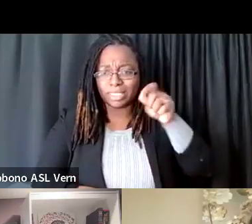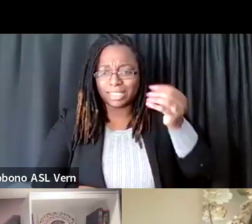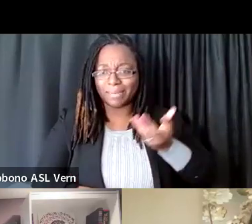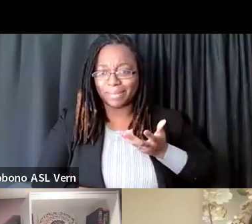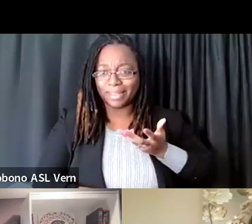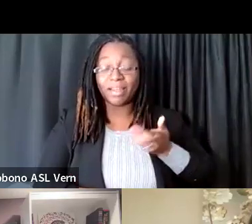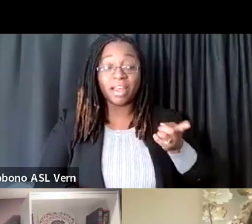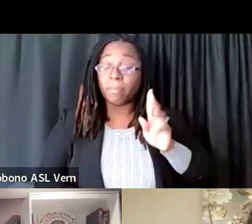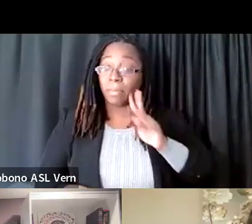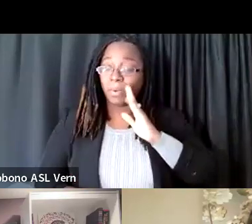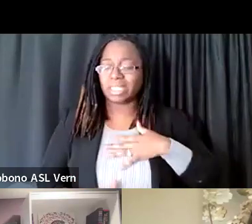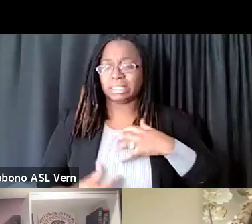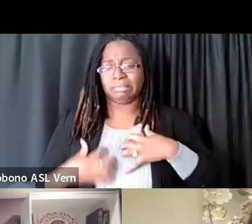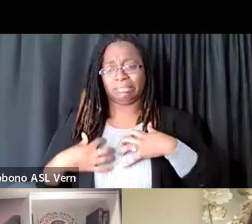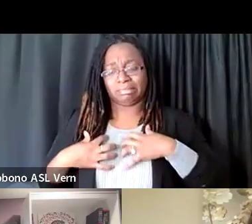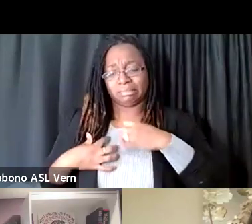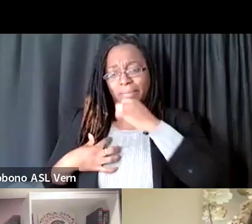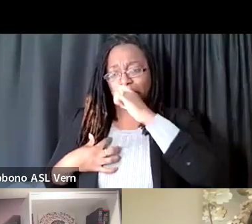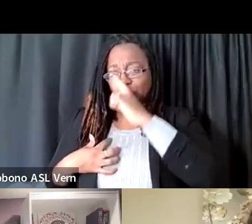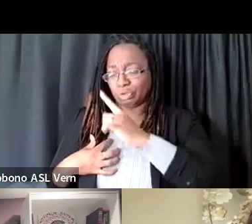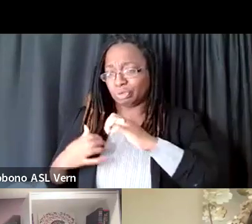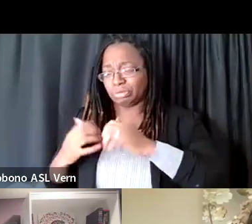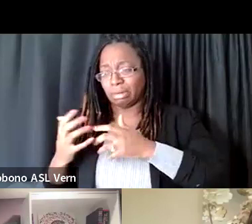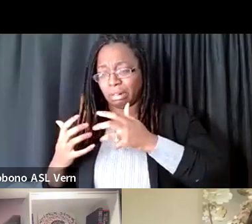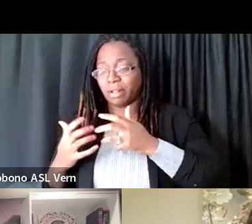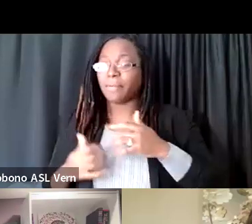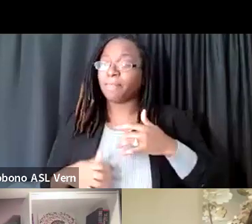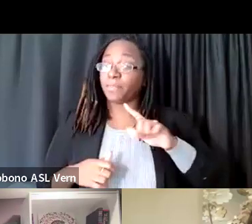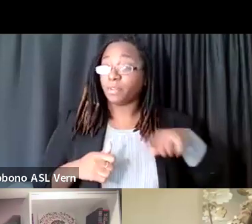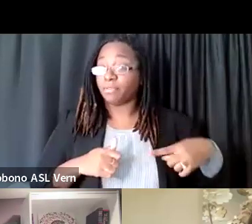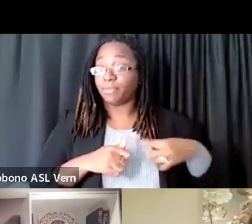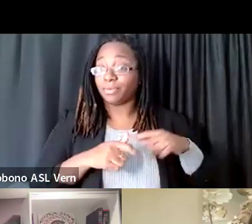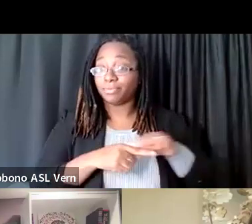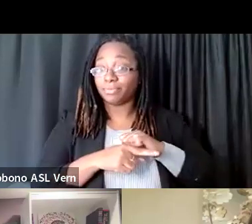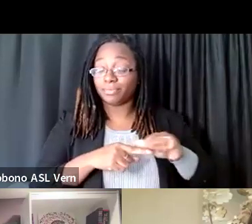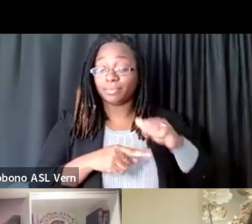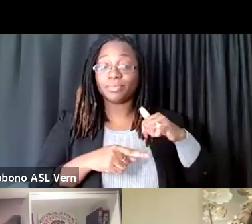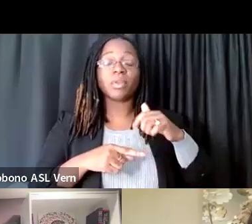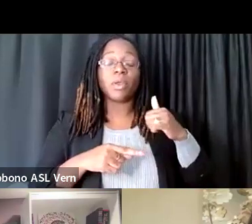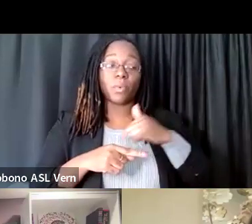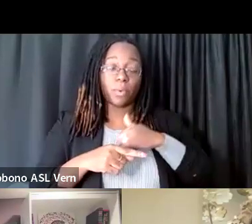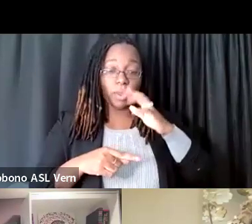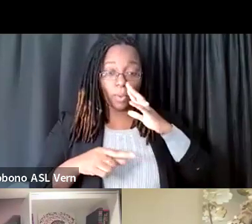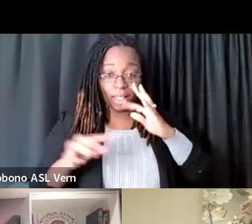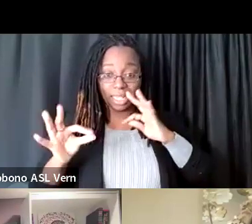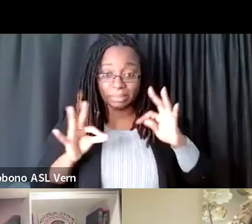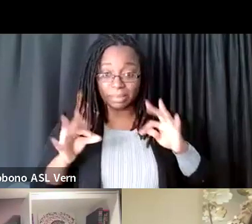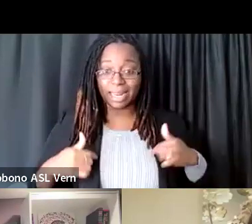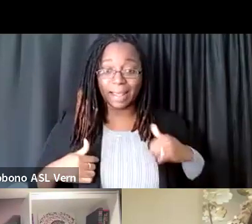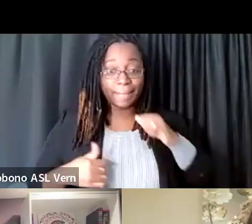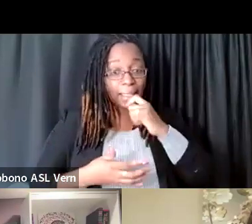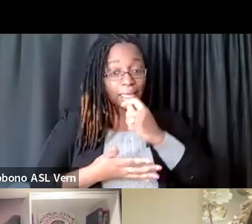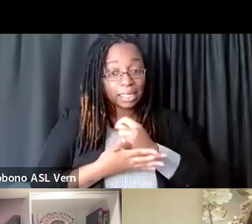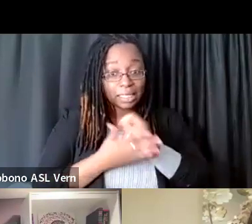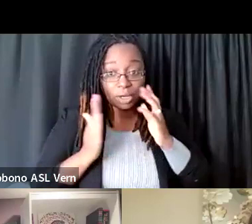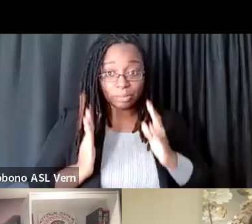come to me and said, I'm nervous about this. And usually the first rehearsal where we talk about what we're going to do and explain that I'm not a therapist, that takes care of it.